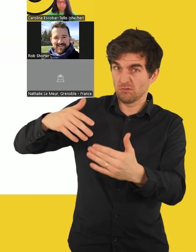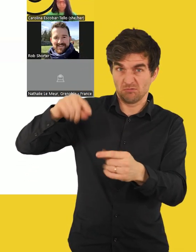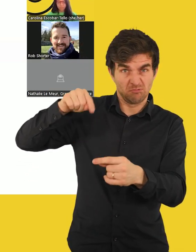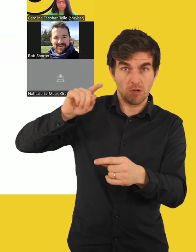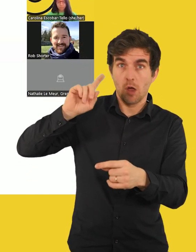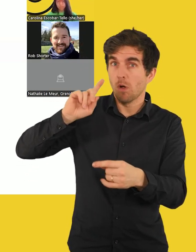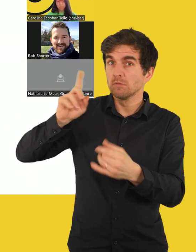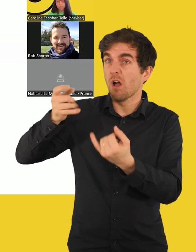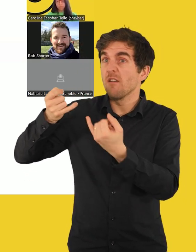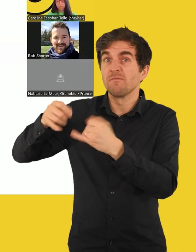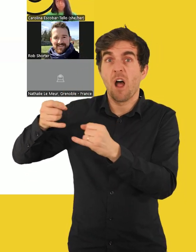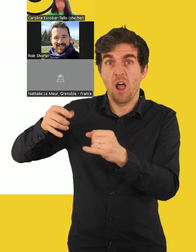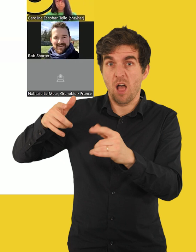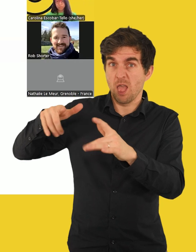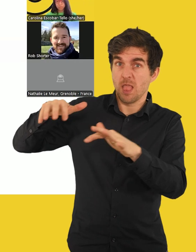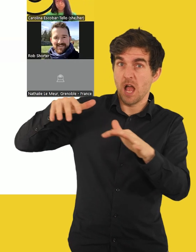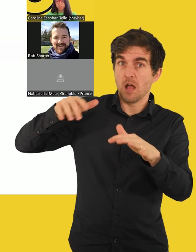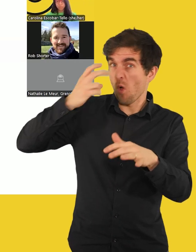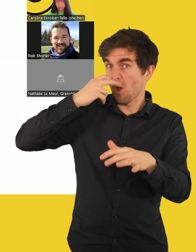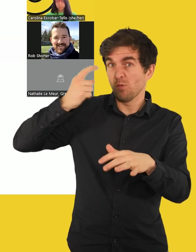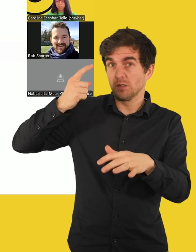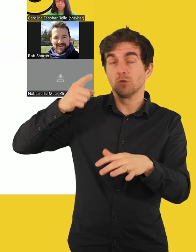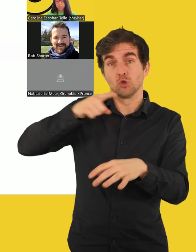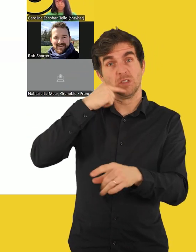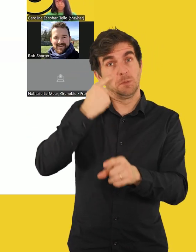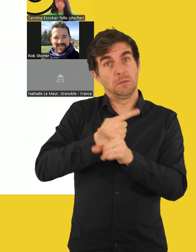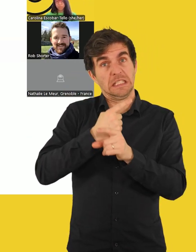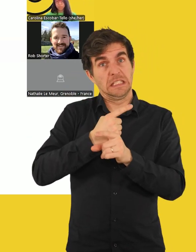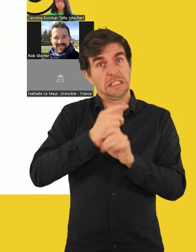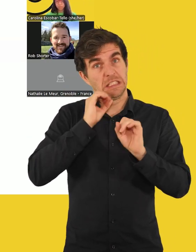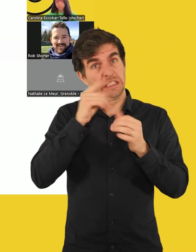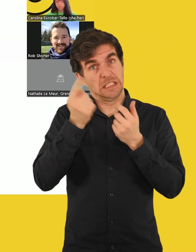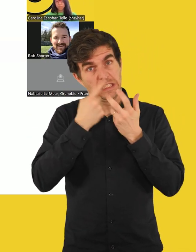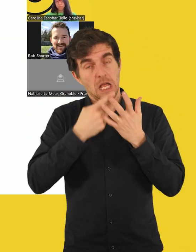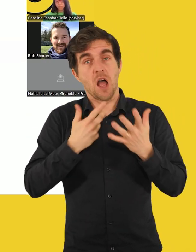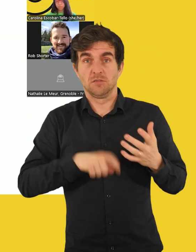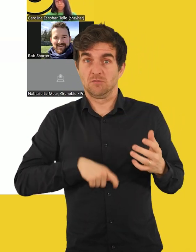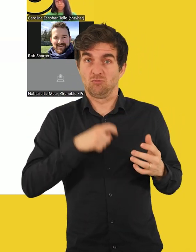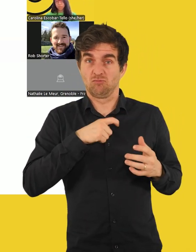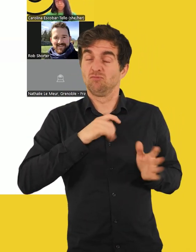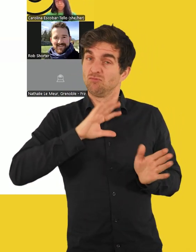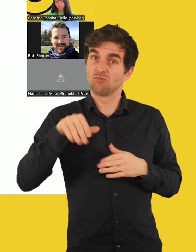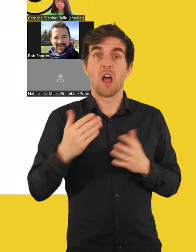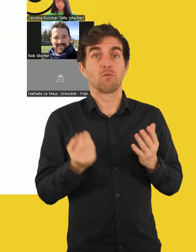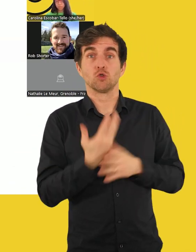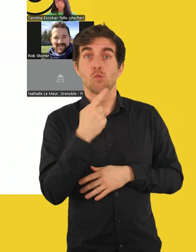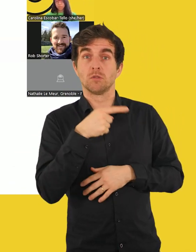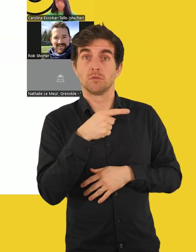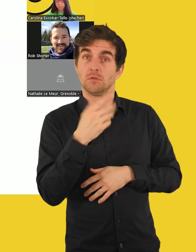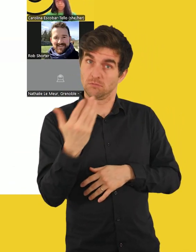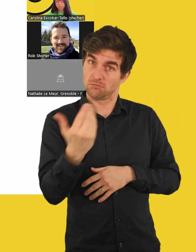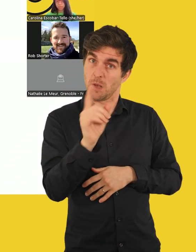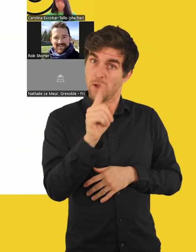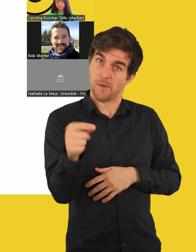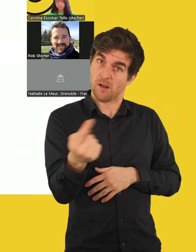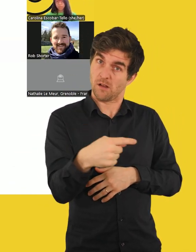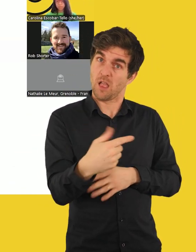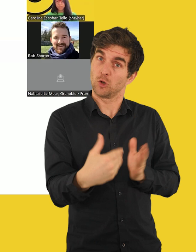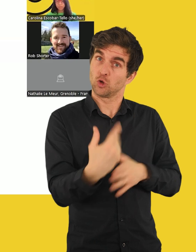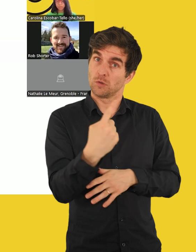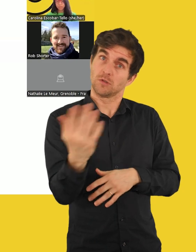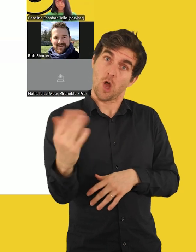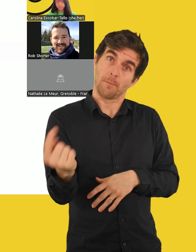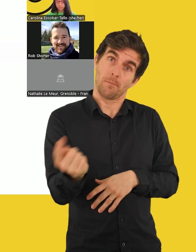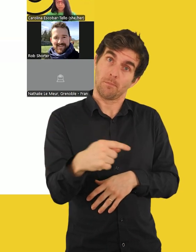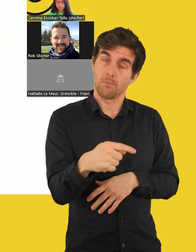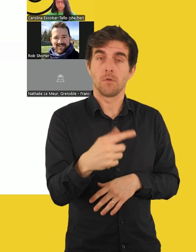at the anomalies and the failures of the existing one, the old one. You speak and act loudly and with assurance from the new one. You insert people with